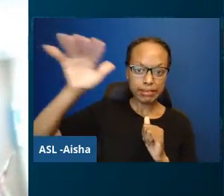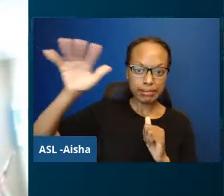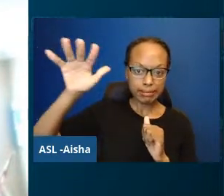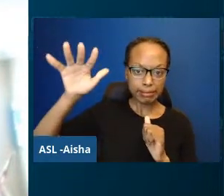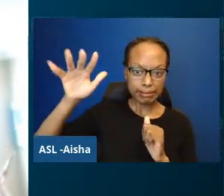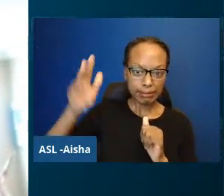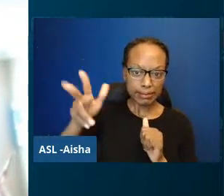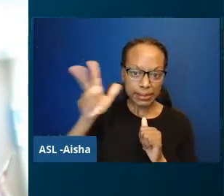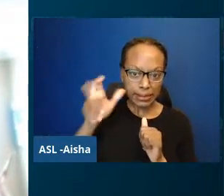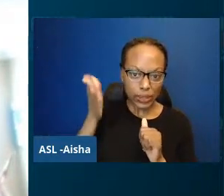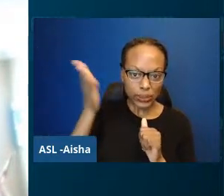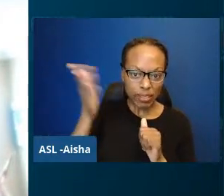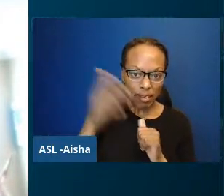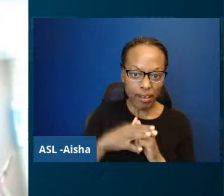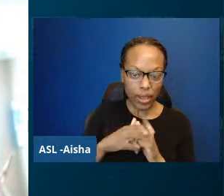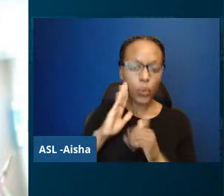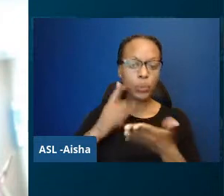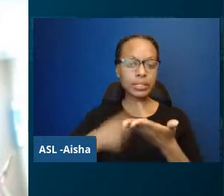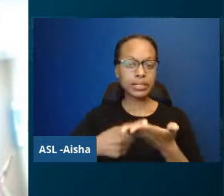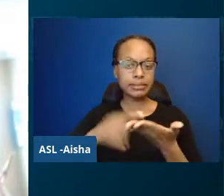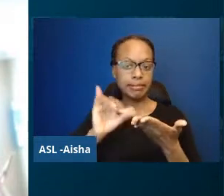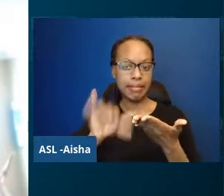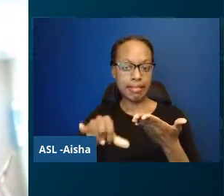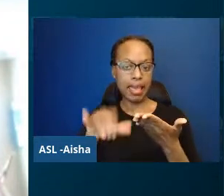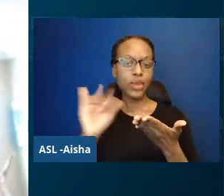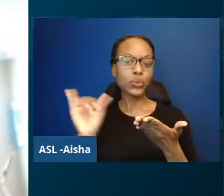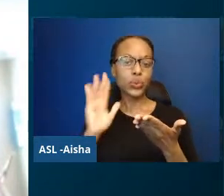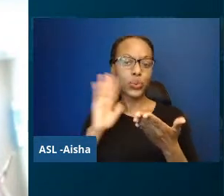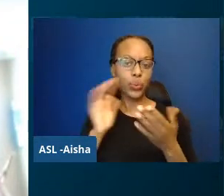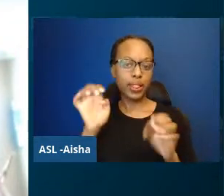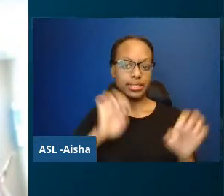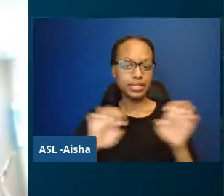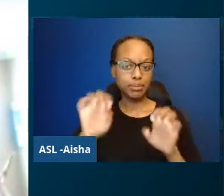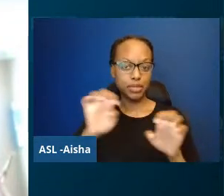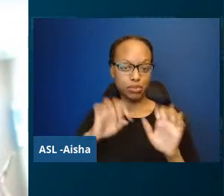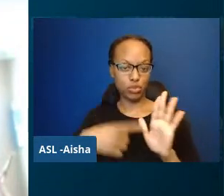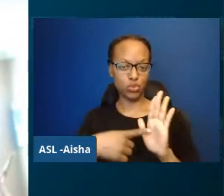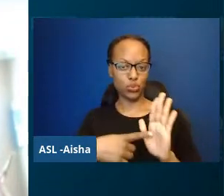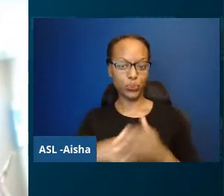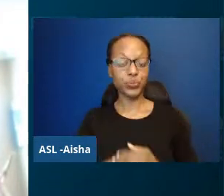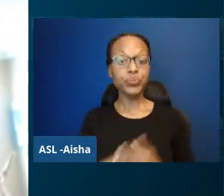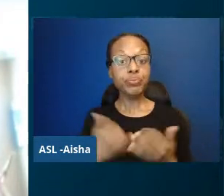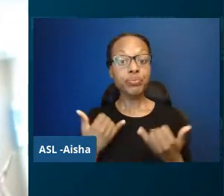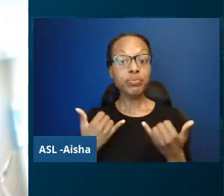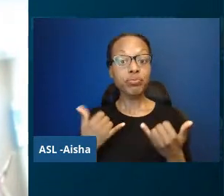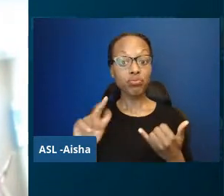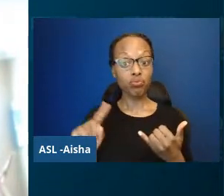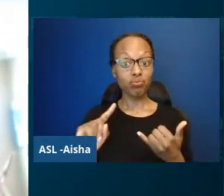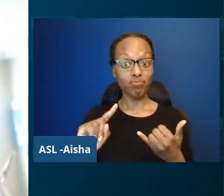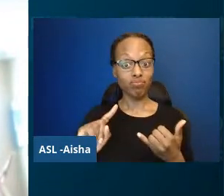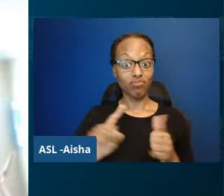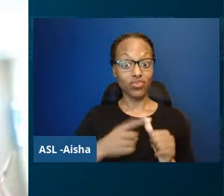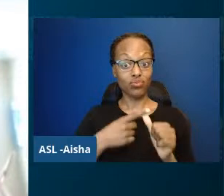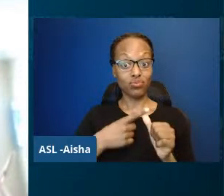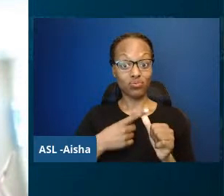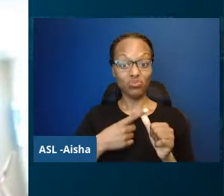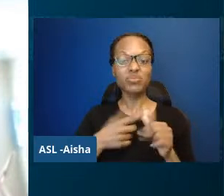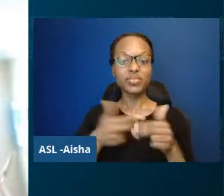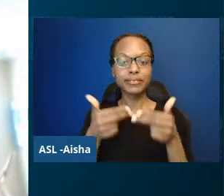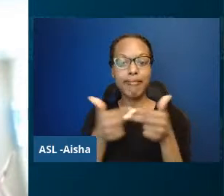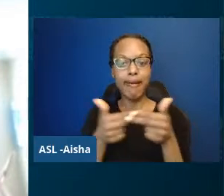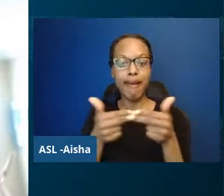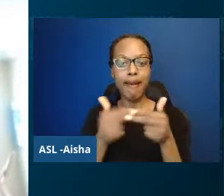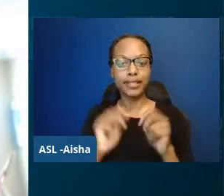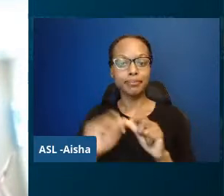that and do a little experiment to demonstrate right now. So first, I just have a few slides for you guys to show.